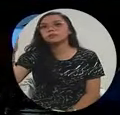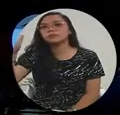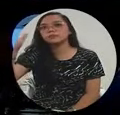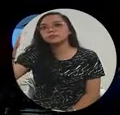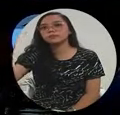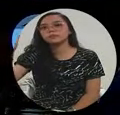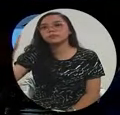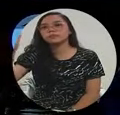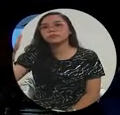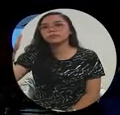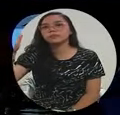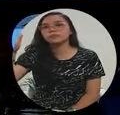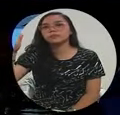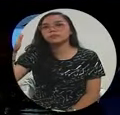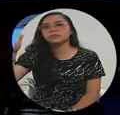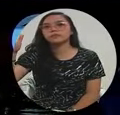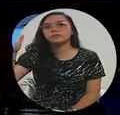John 11:35.